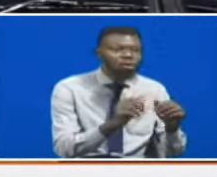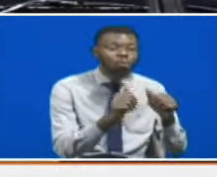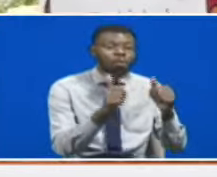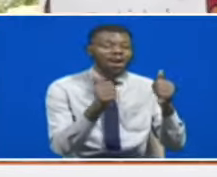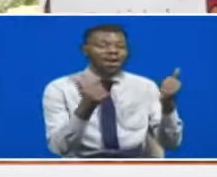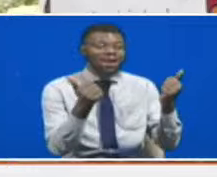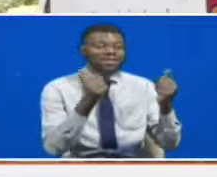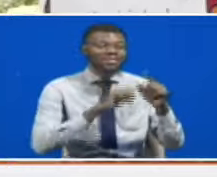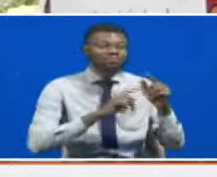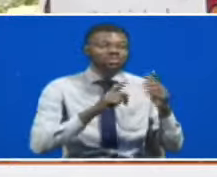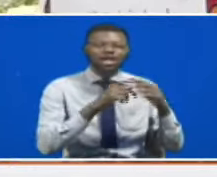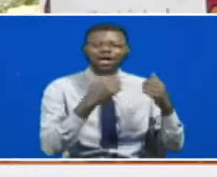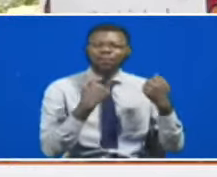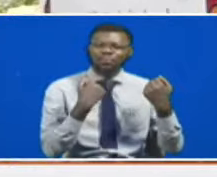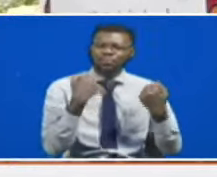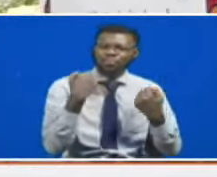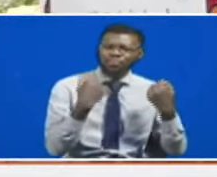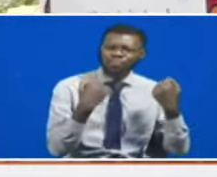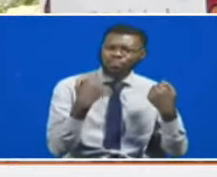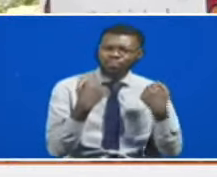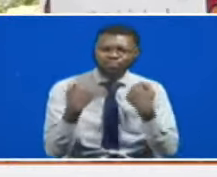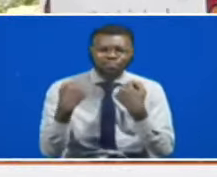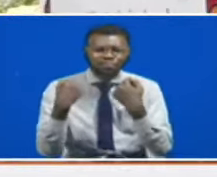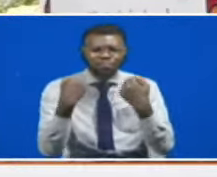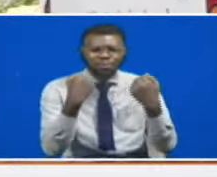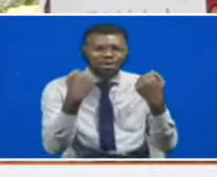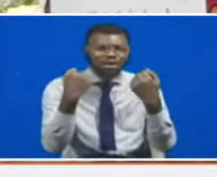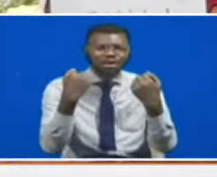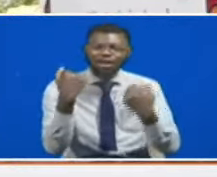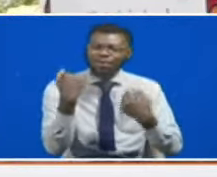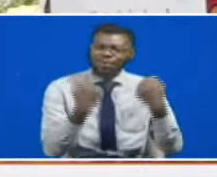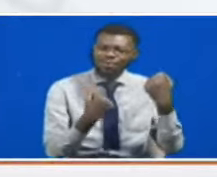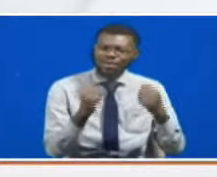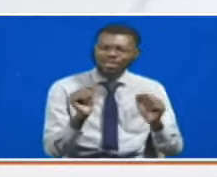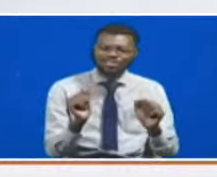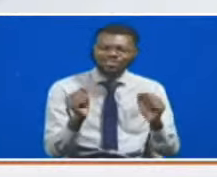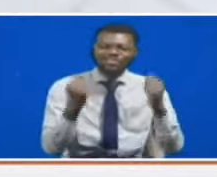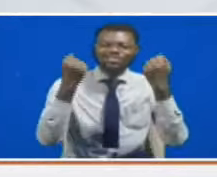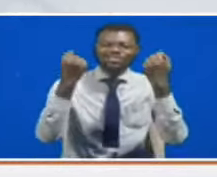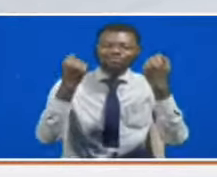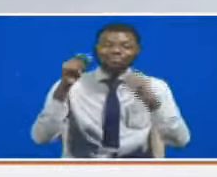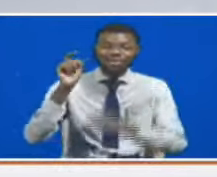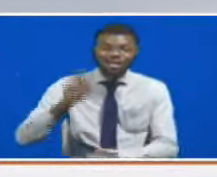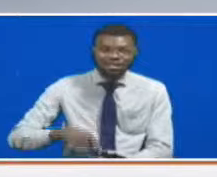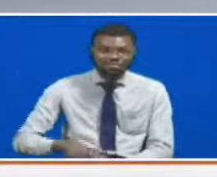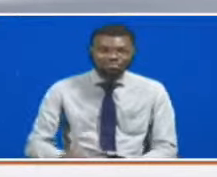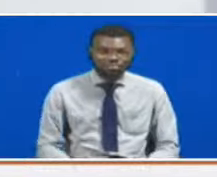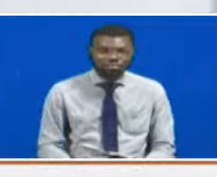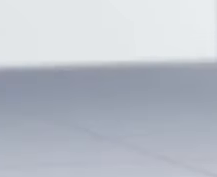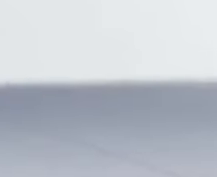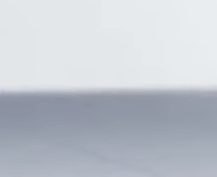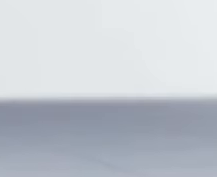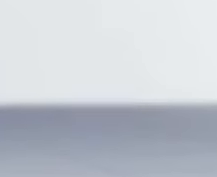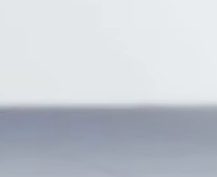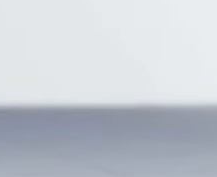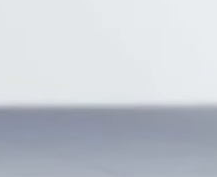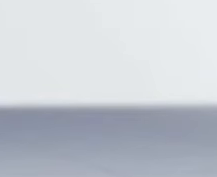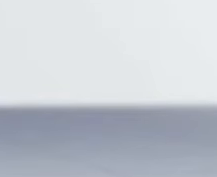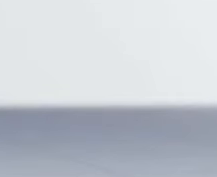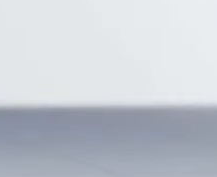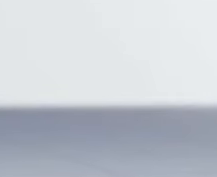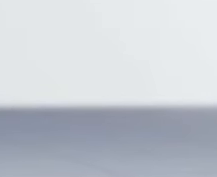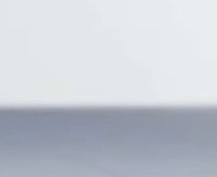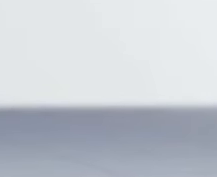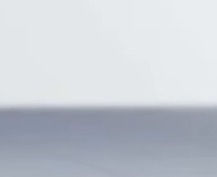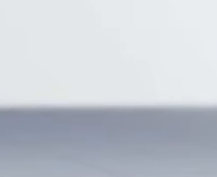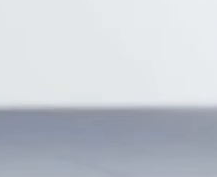kuanza safari, tunahakikisha ile gari tunaendesha iko salama. Even though Basic Education Principal Secretary Belio Kipsang